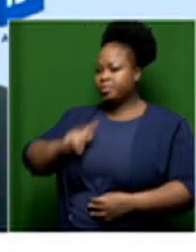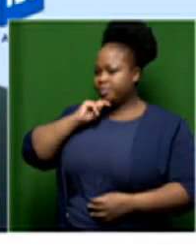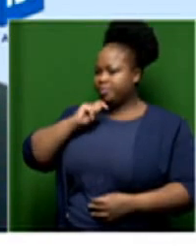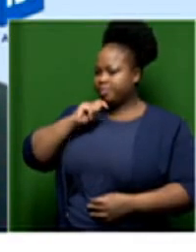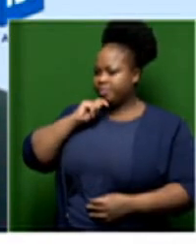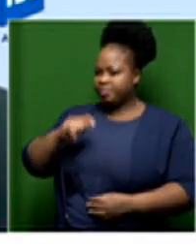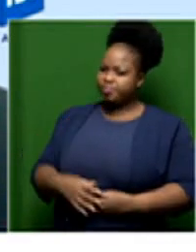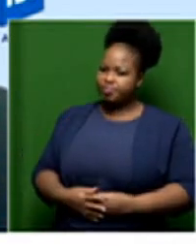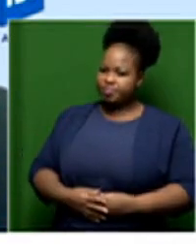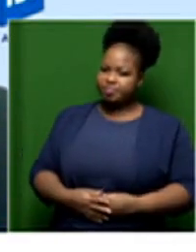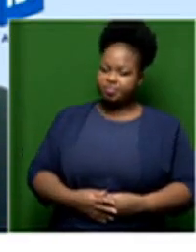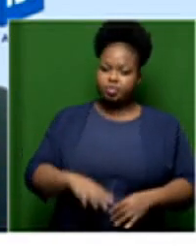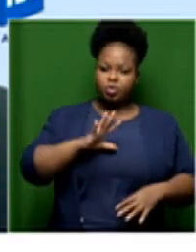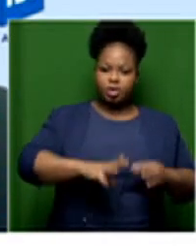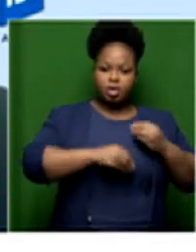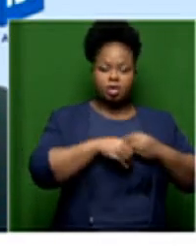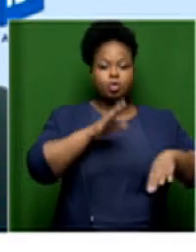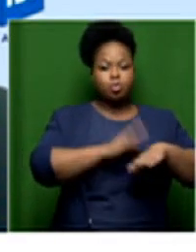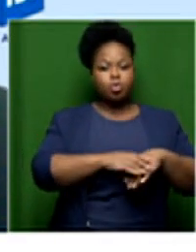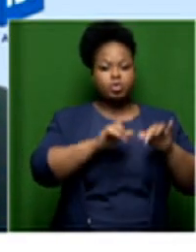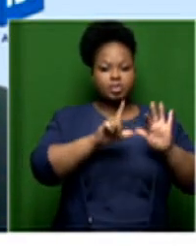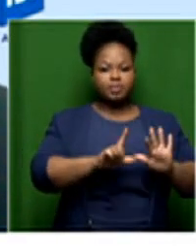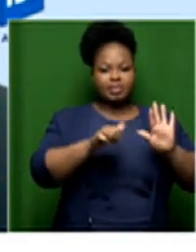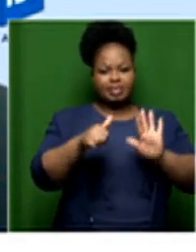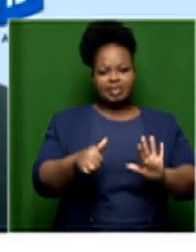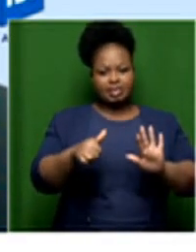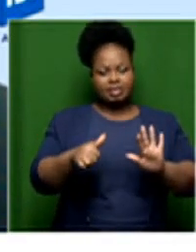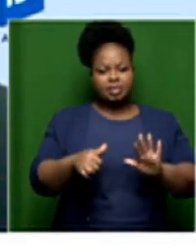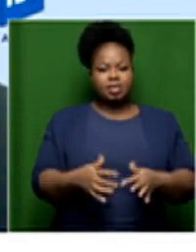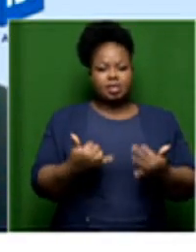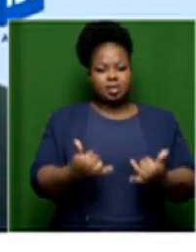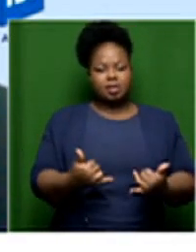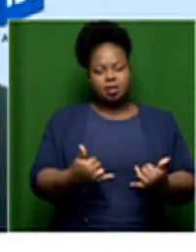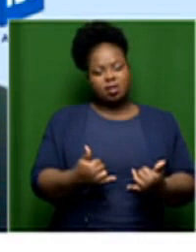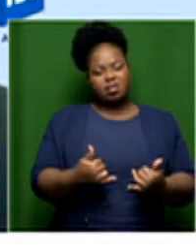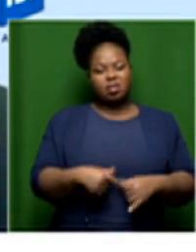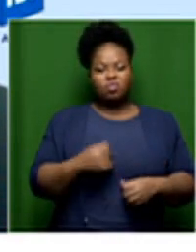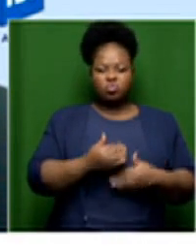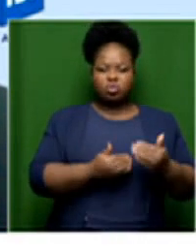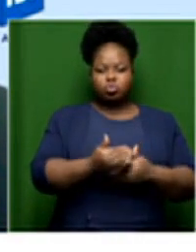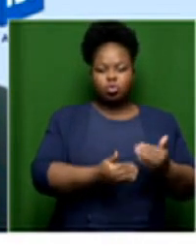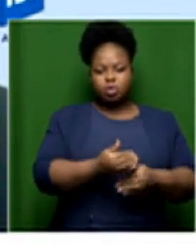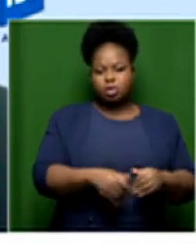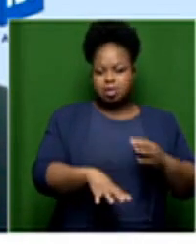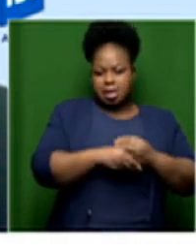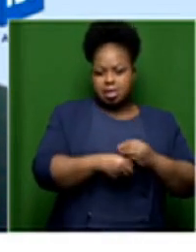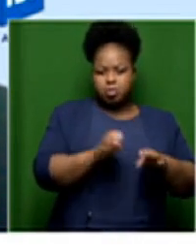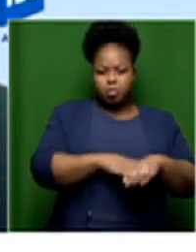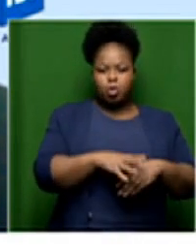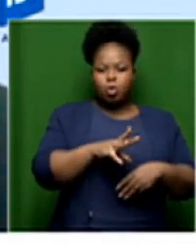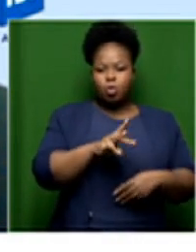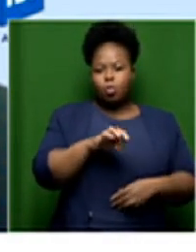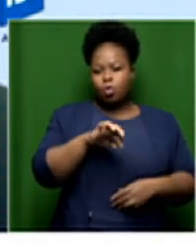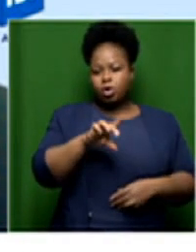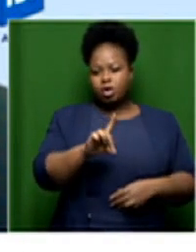talking about an additional 76 wards that have now been added following this process. Please tell us a little bit